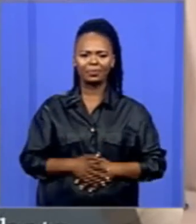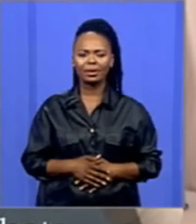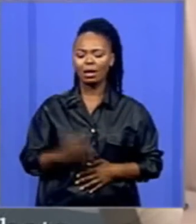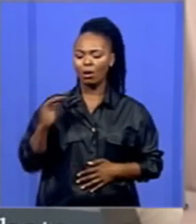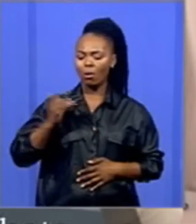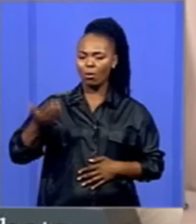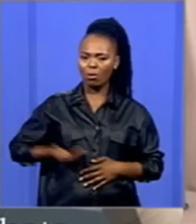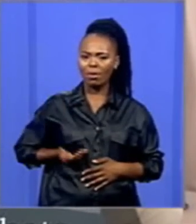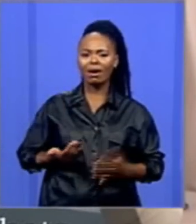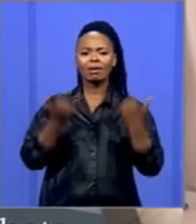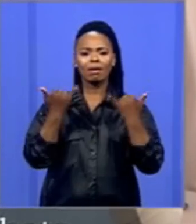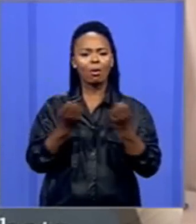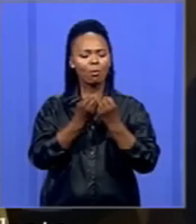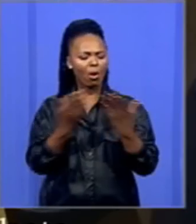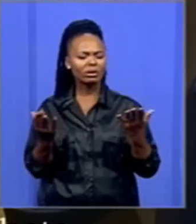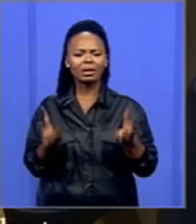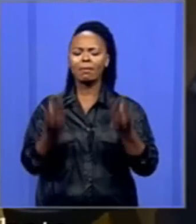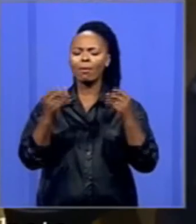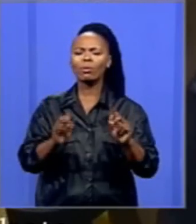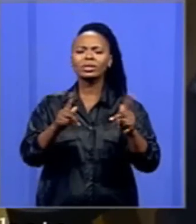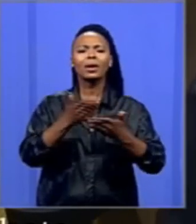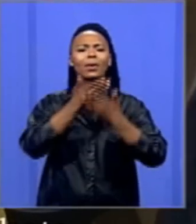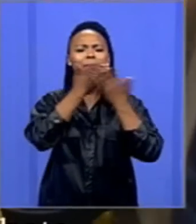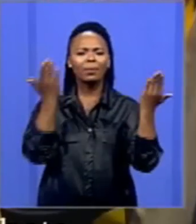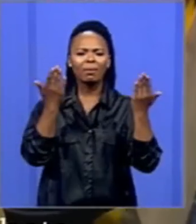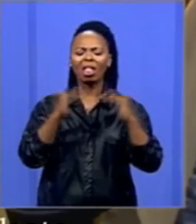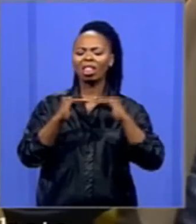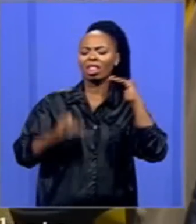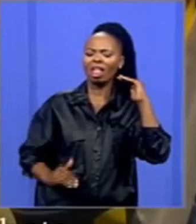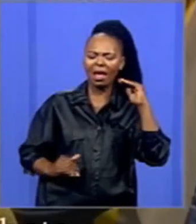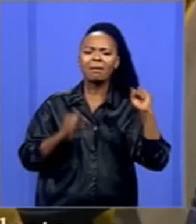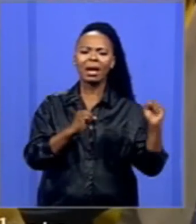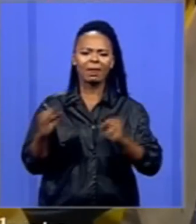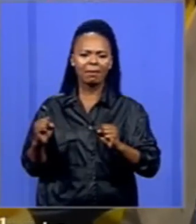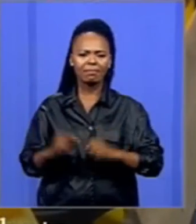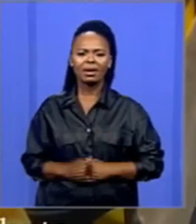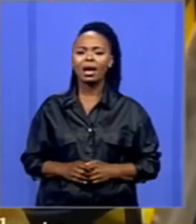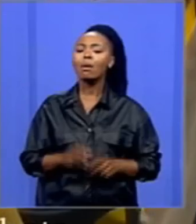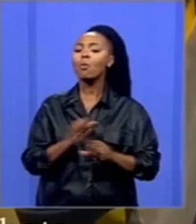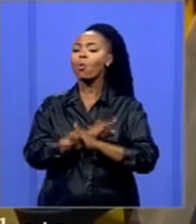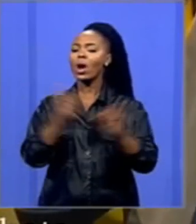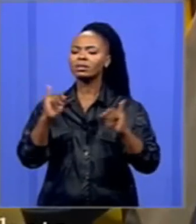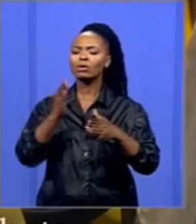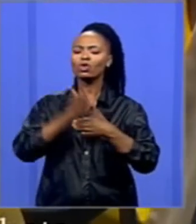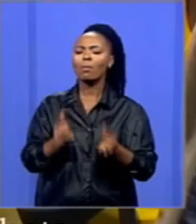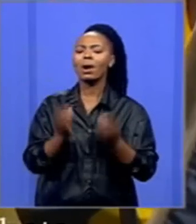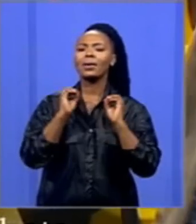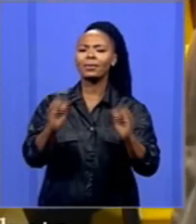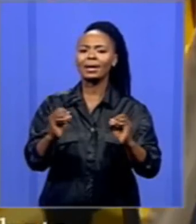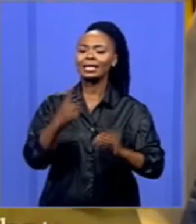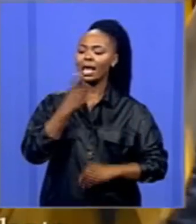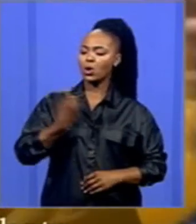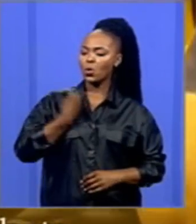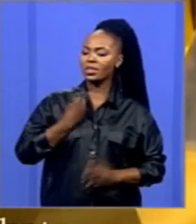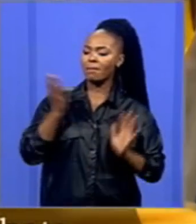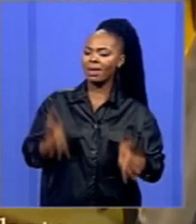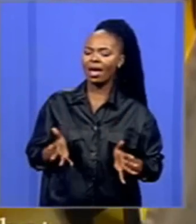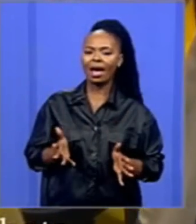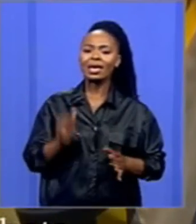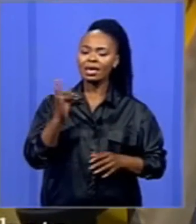ho tloloha ha ba fumane menyetla haholo ntlheng ya mesebetsi. Jwale re ne re ha re batjha ba ske ba di fumana re ne re ha ntse ba